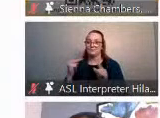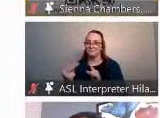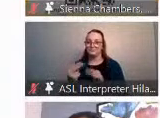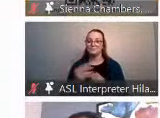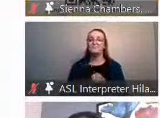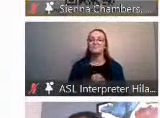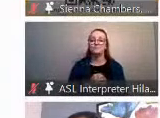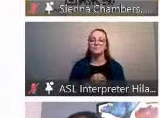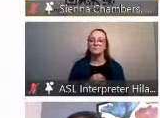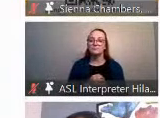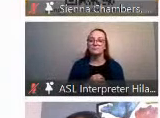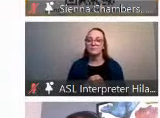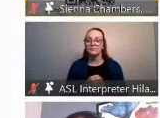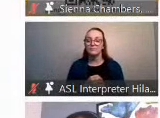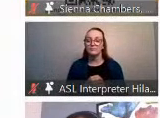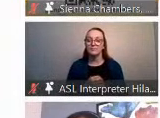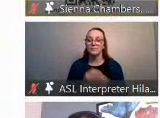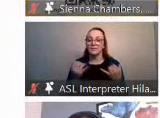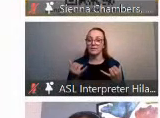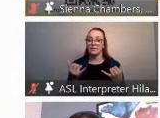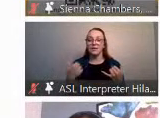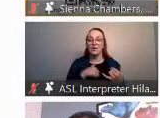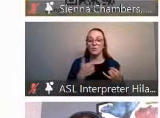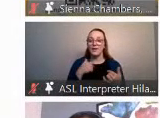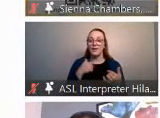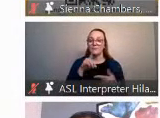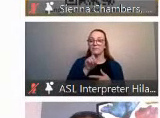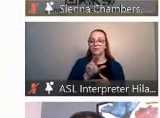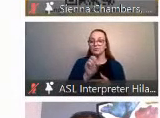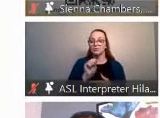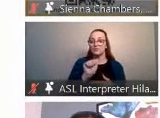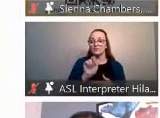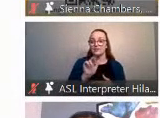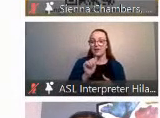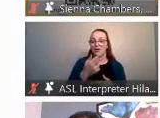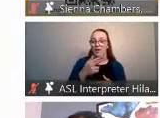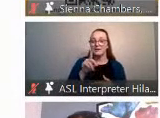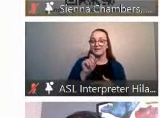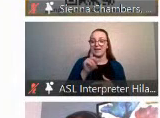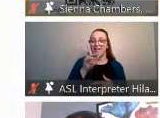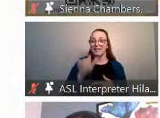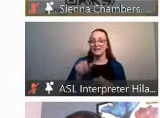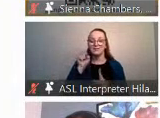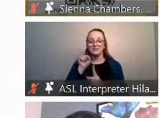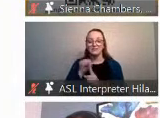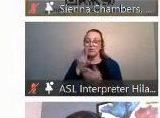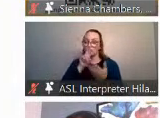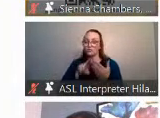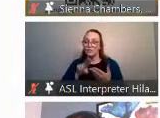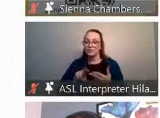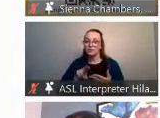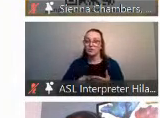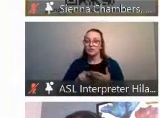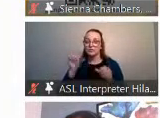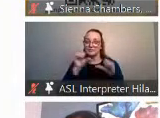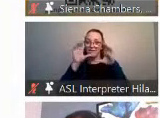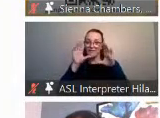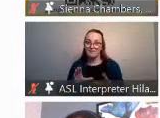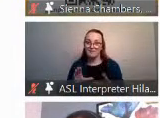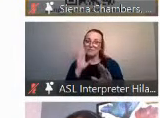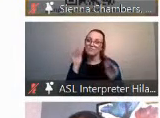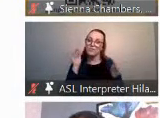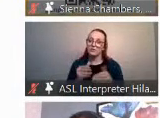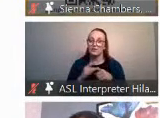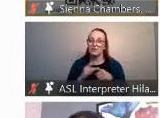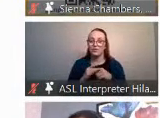Ashley Hiralal. Dr. Daly is a research scientist who focuses on early childhood research and the role that state